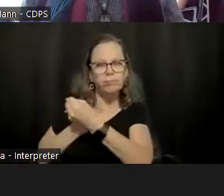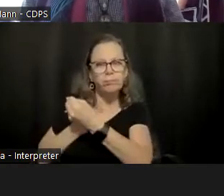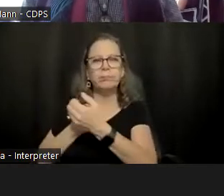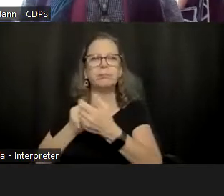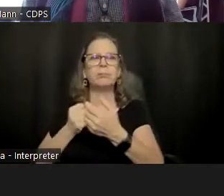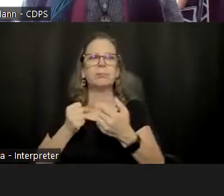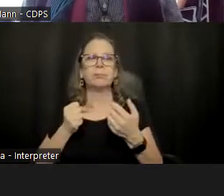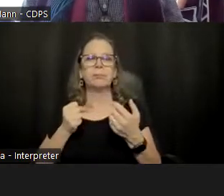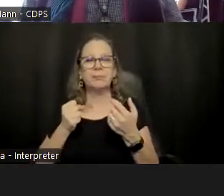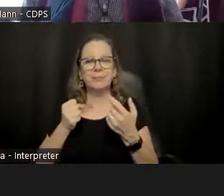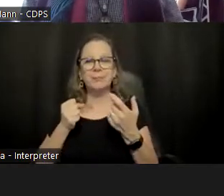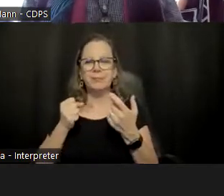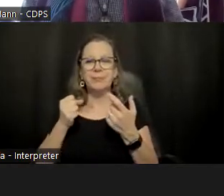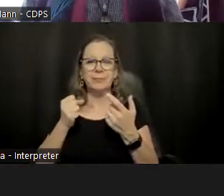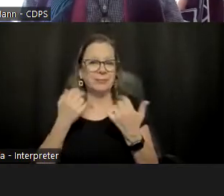able to now